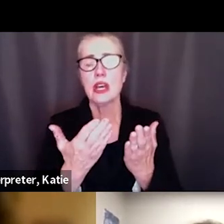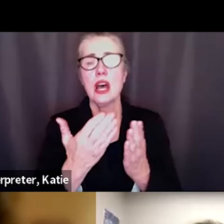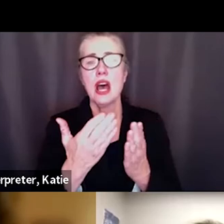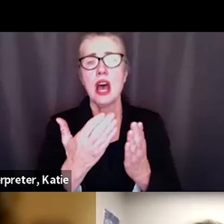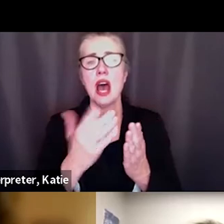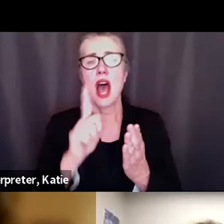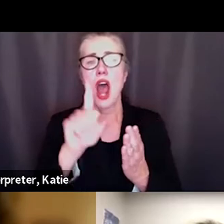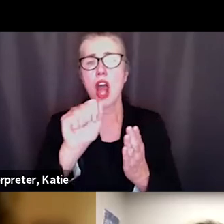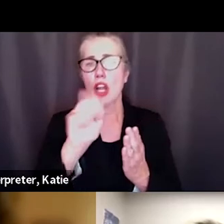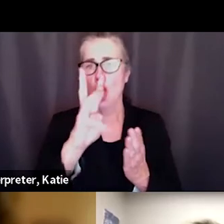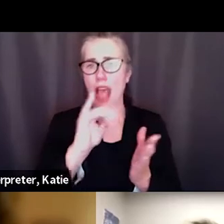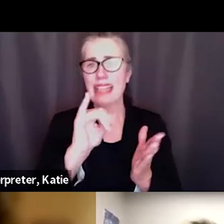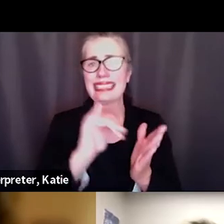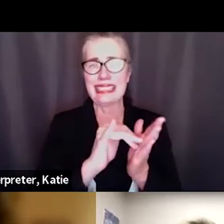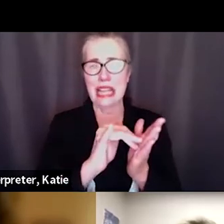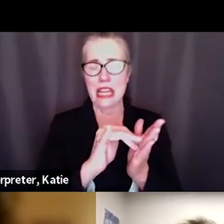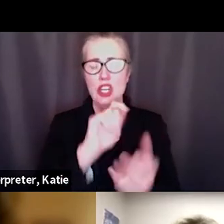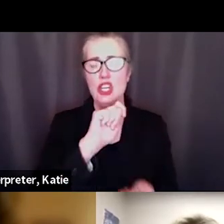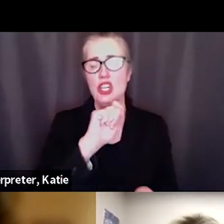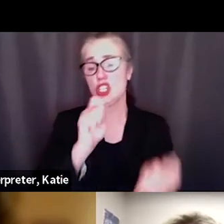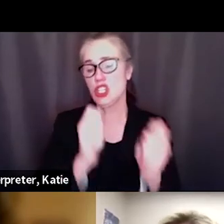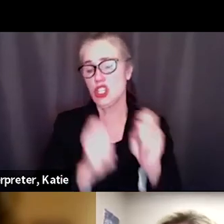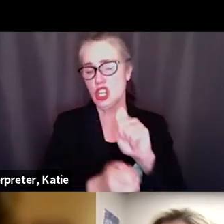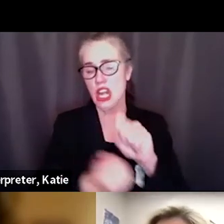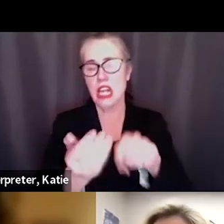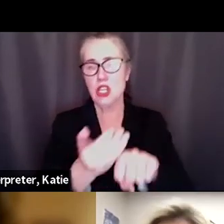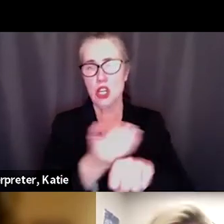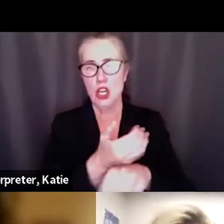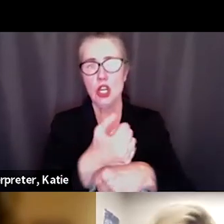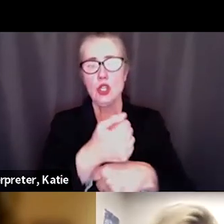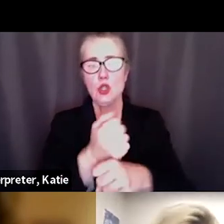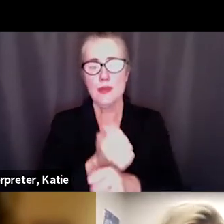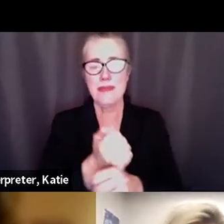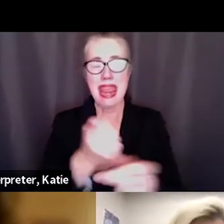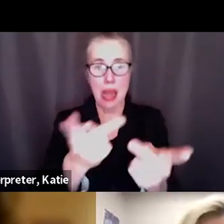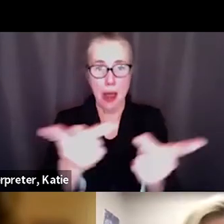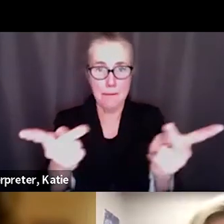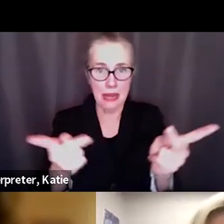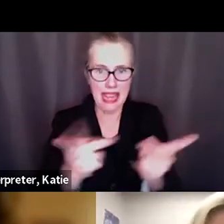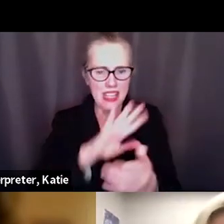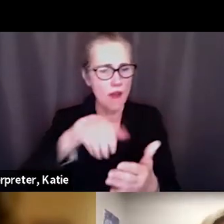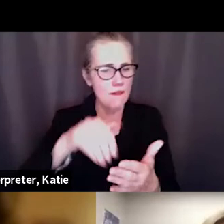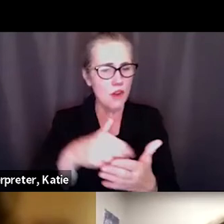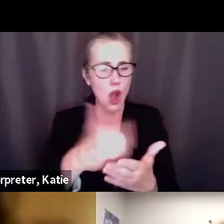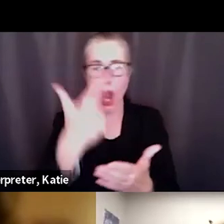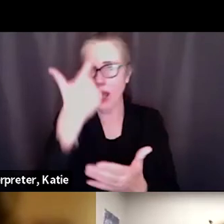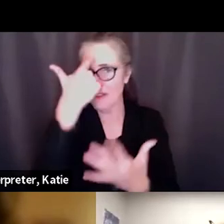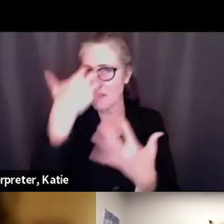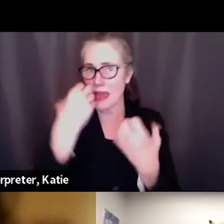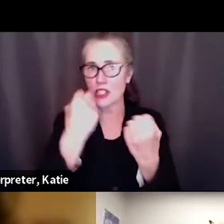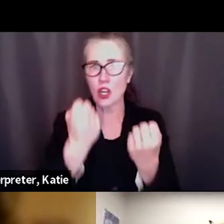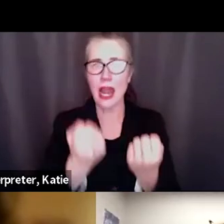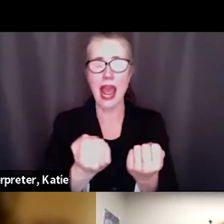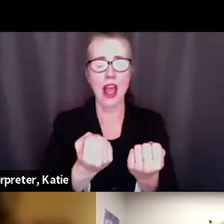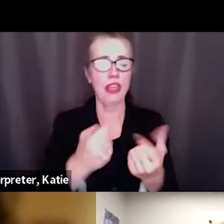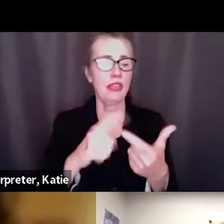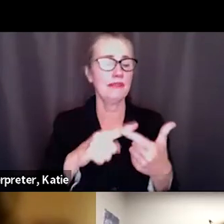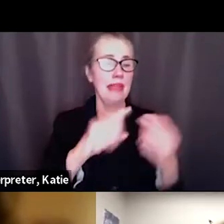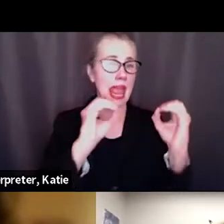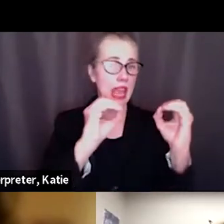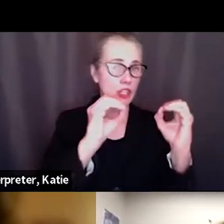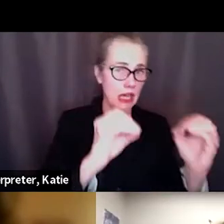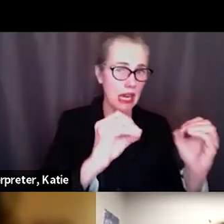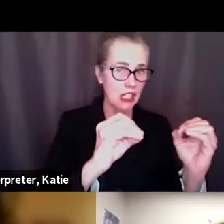provide a space for our all of our mental health education as well as school-based mental